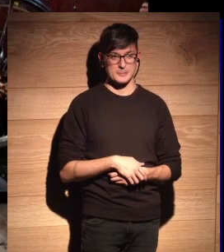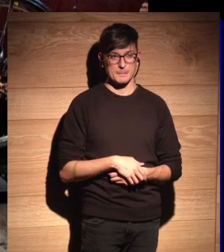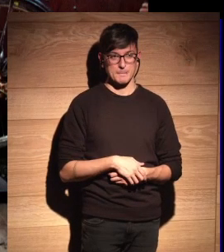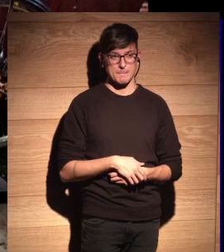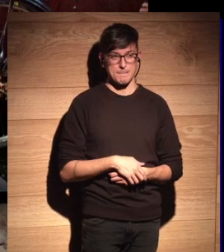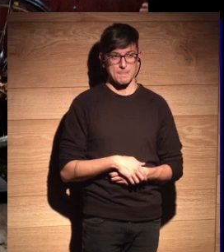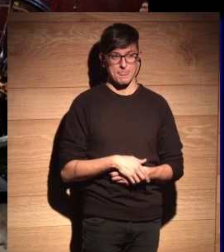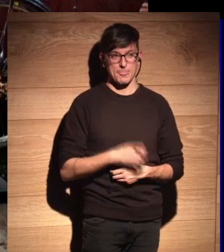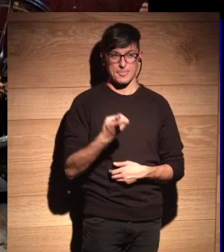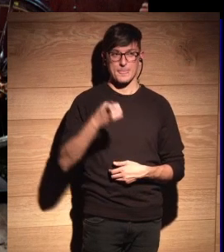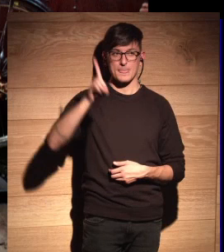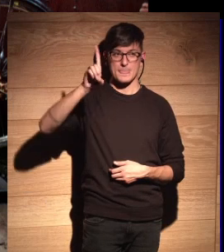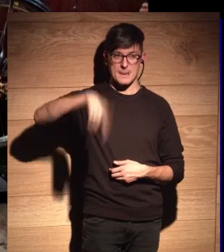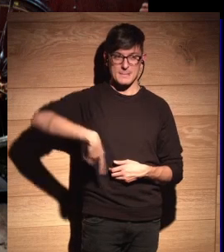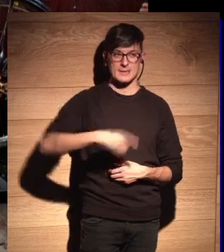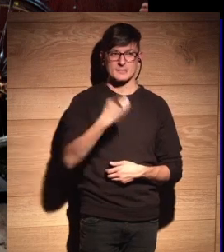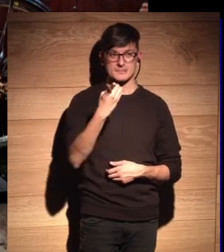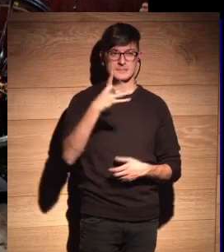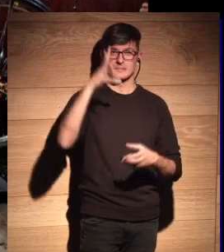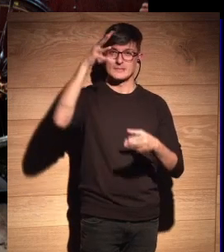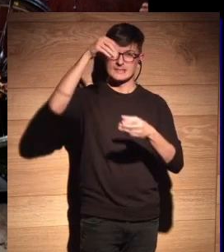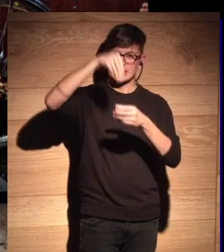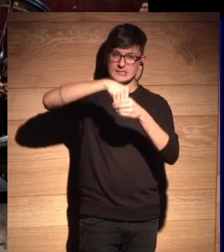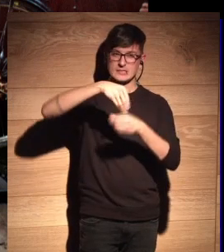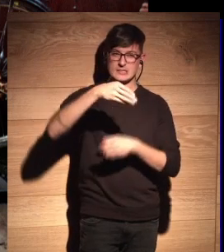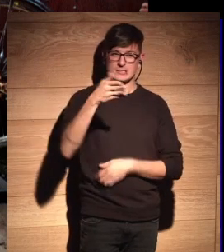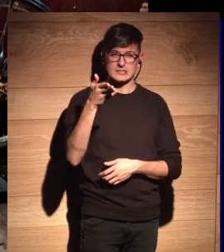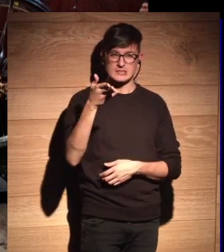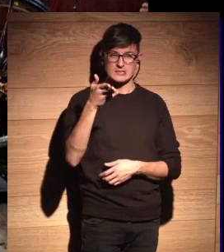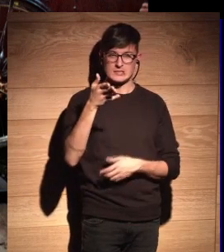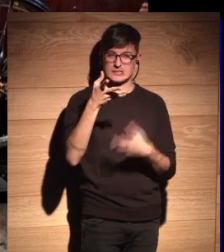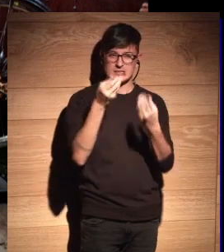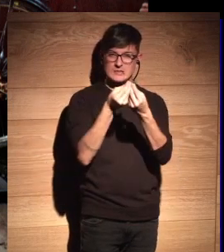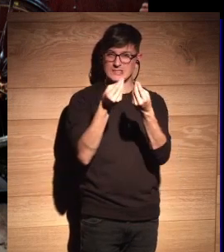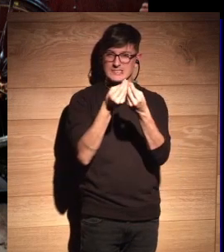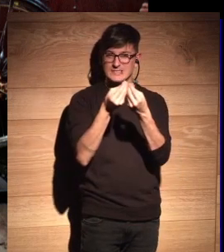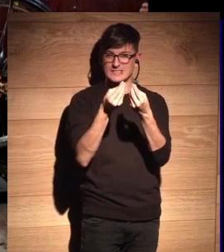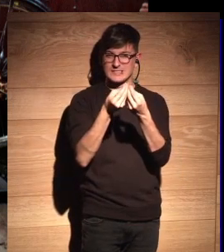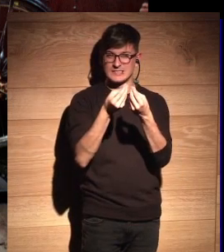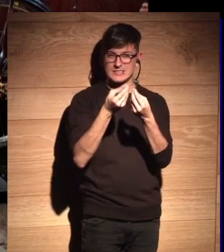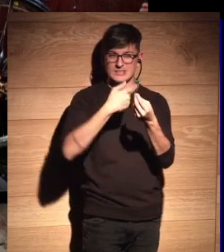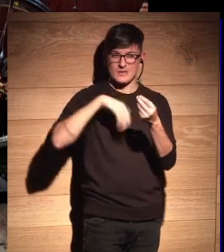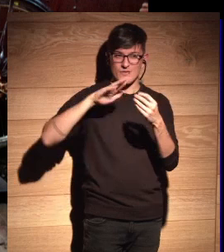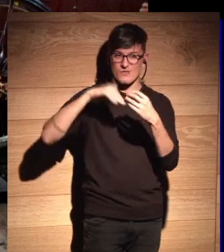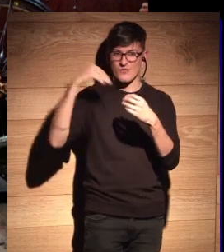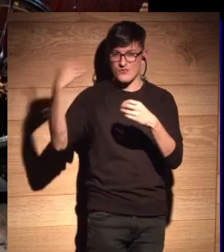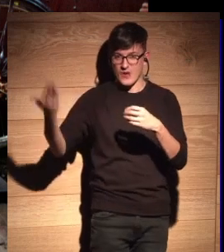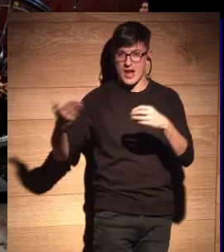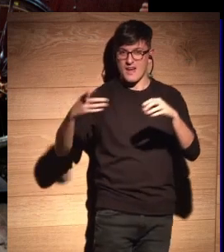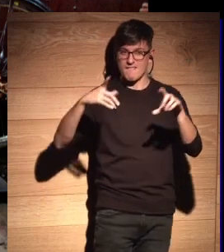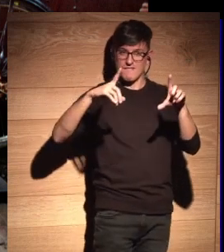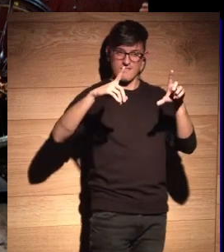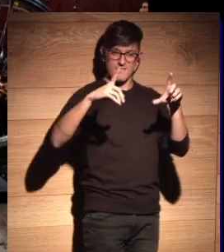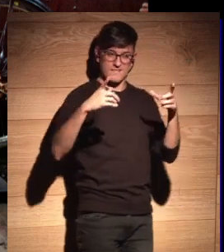So there's no space inside, and then we use the outside. So as we travel across India, the train would stop at